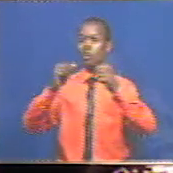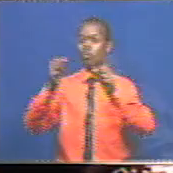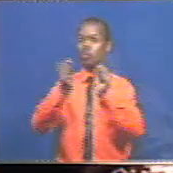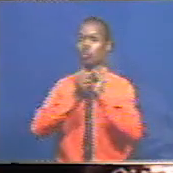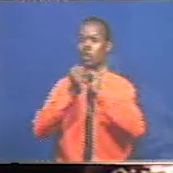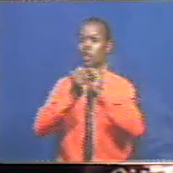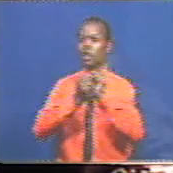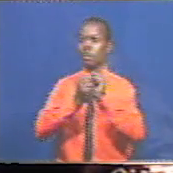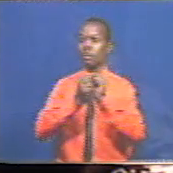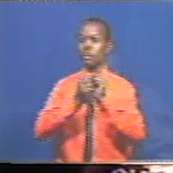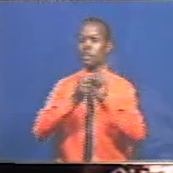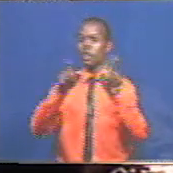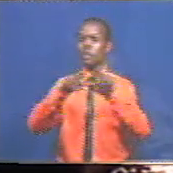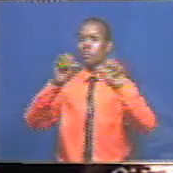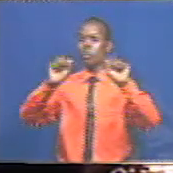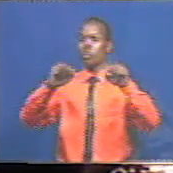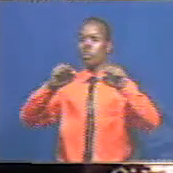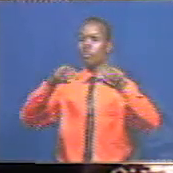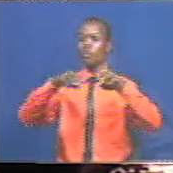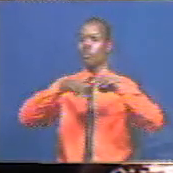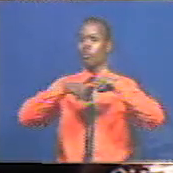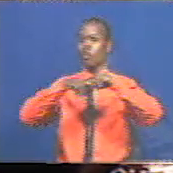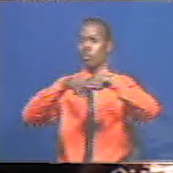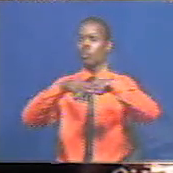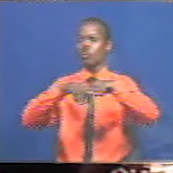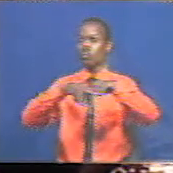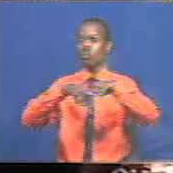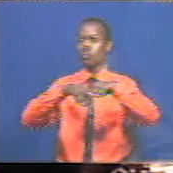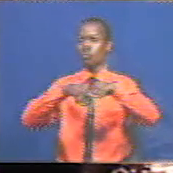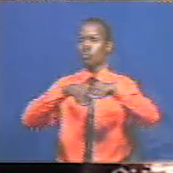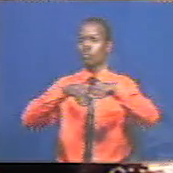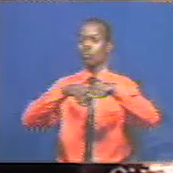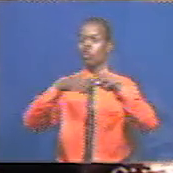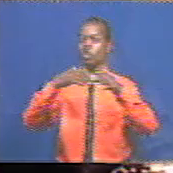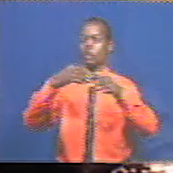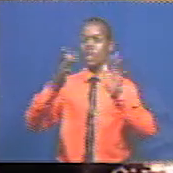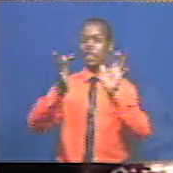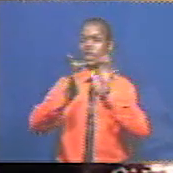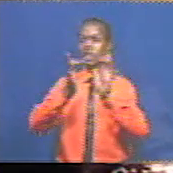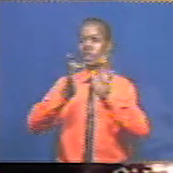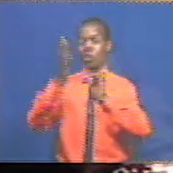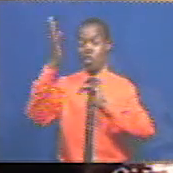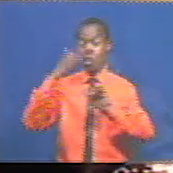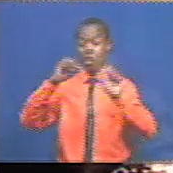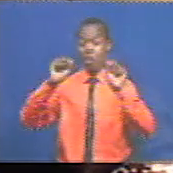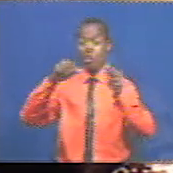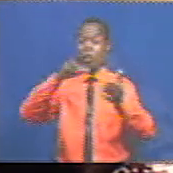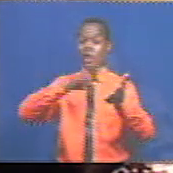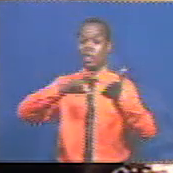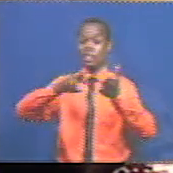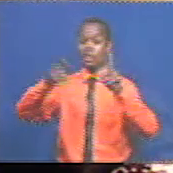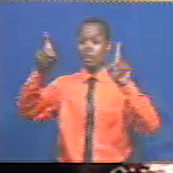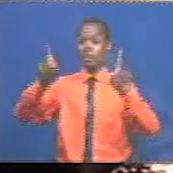also we can also follow through our associate social media because we have to be registered and have to be